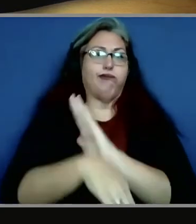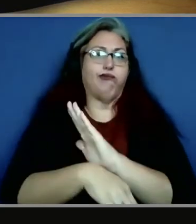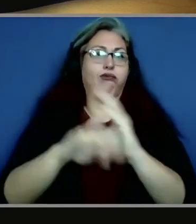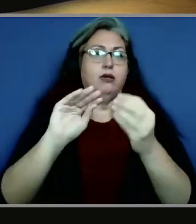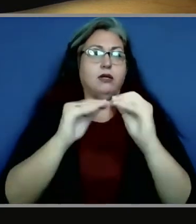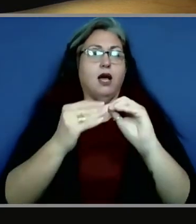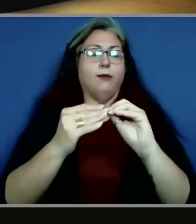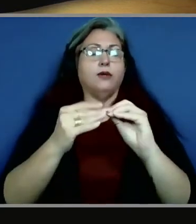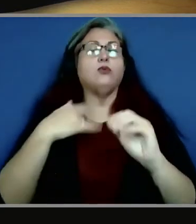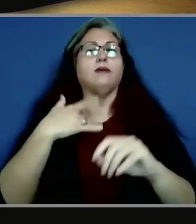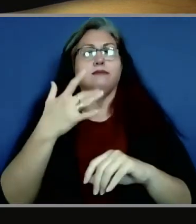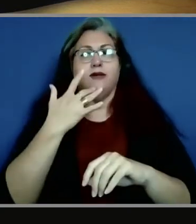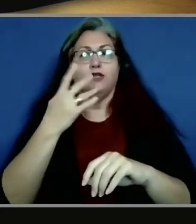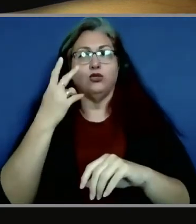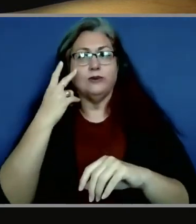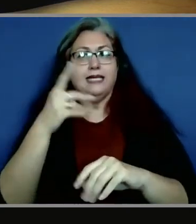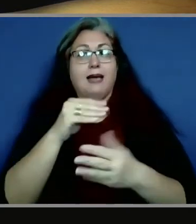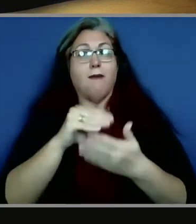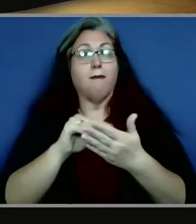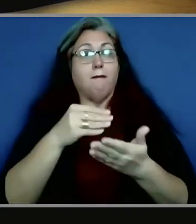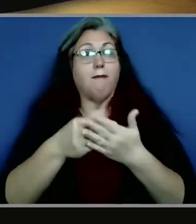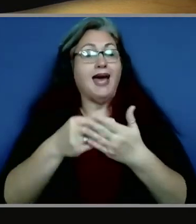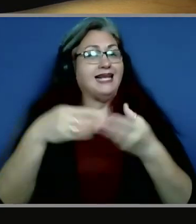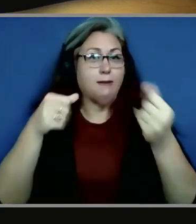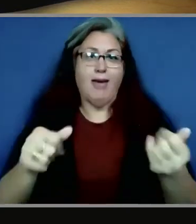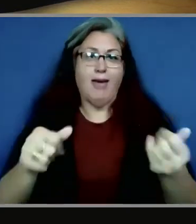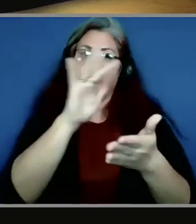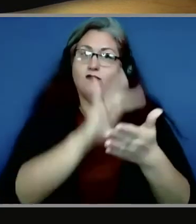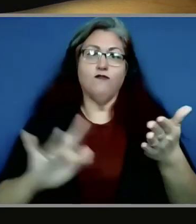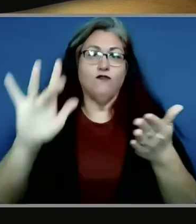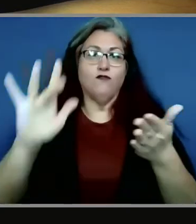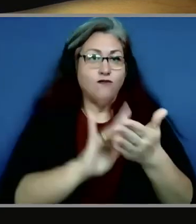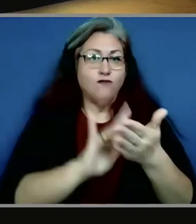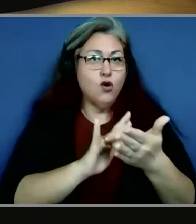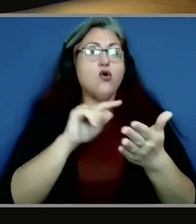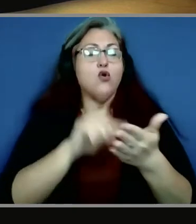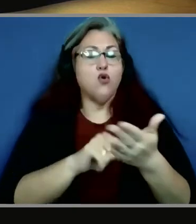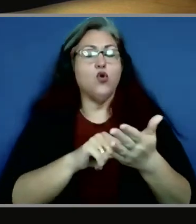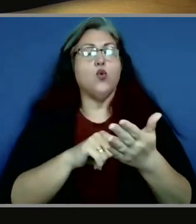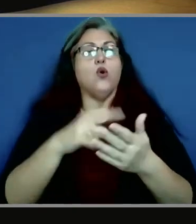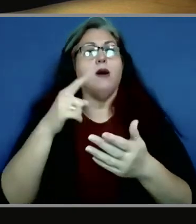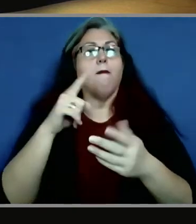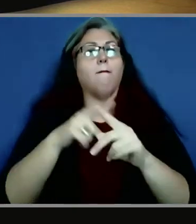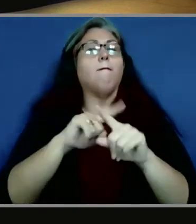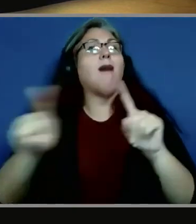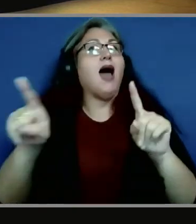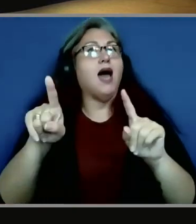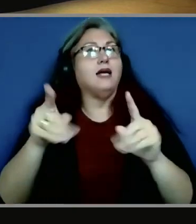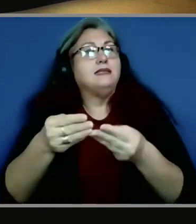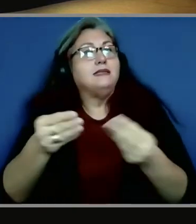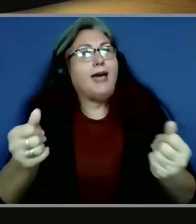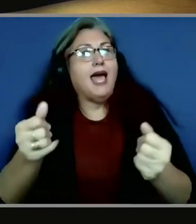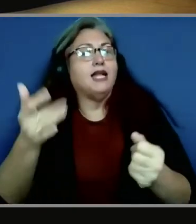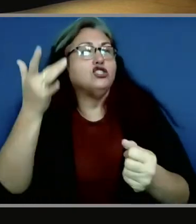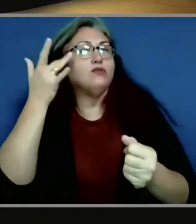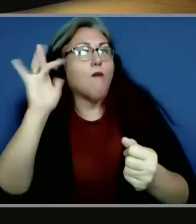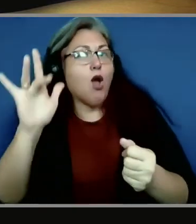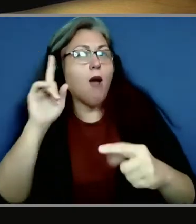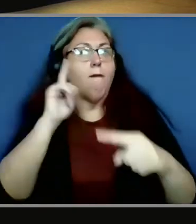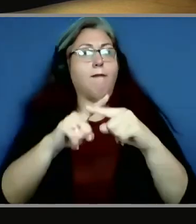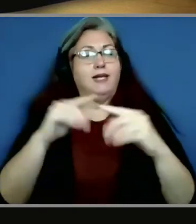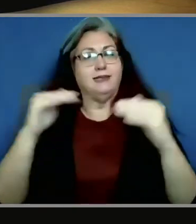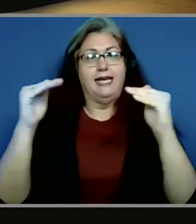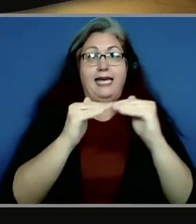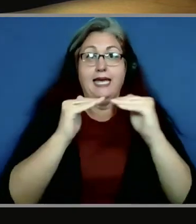be used, spent in full, and used as judiciously and equally as possible. And